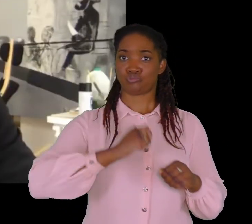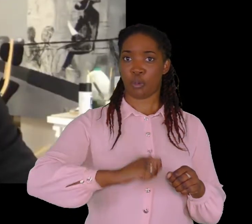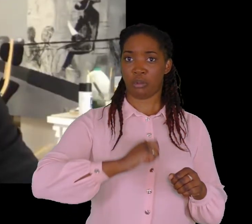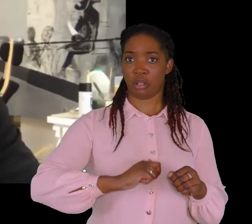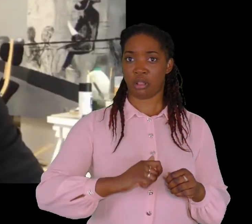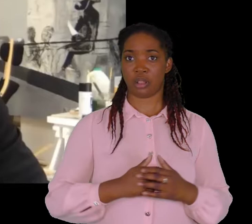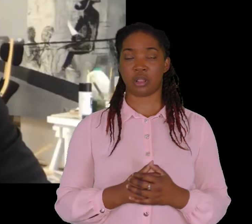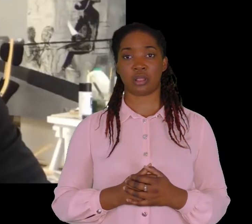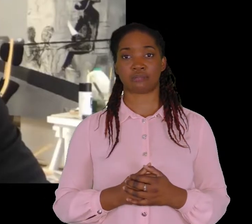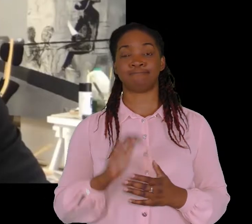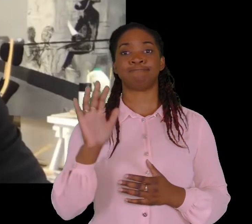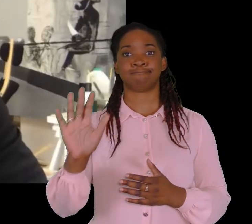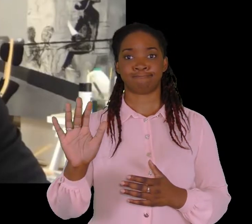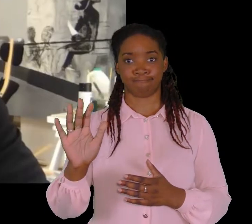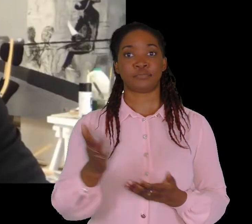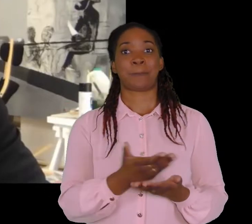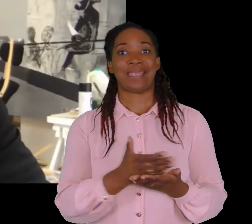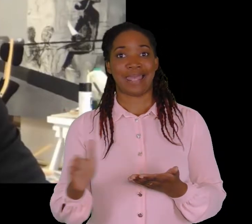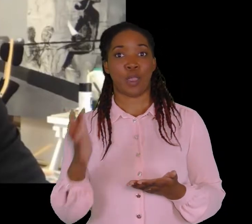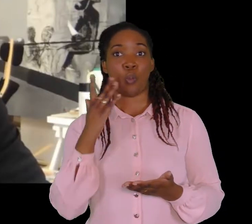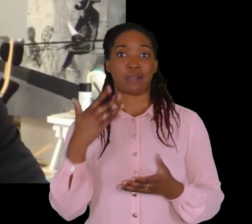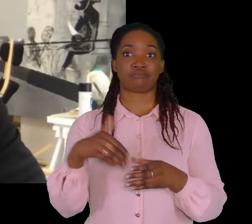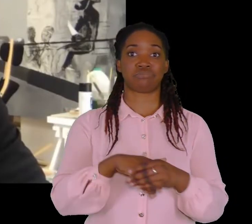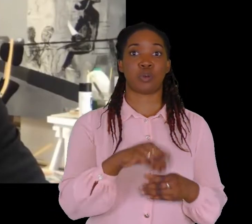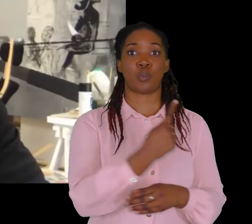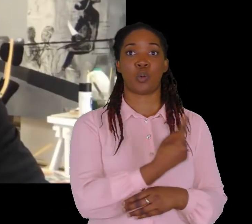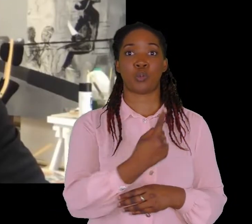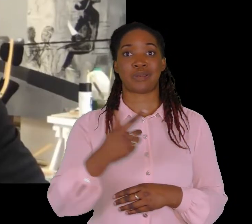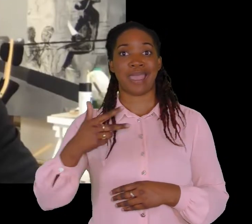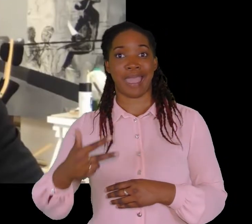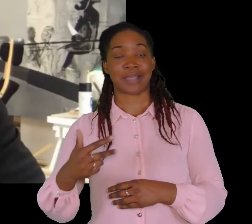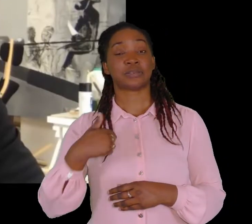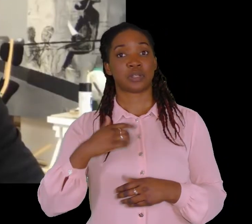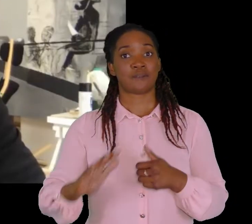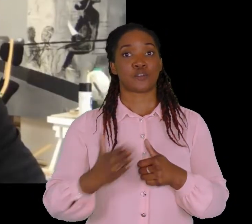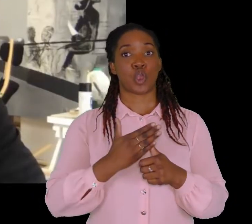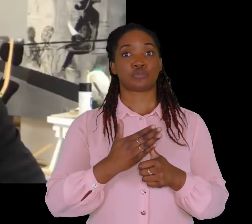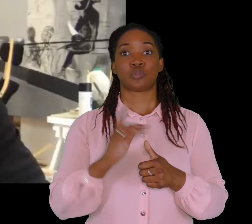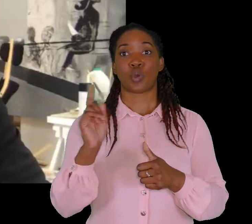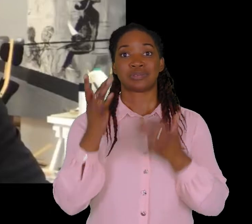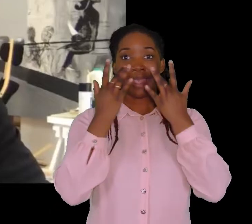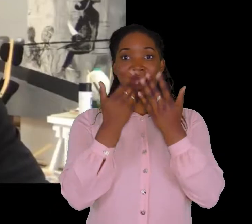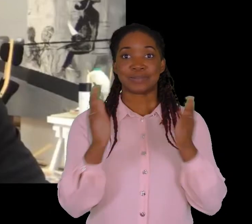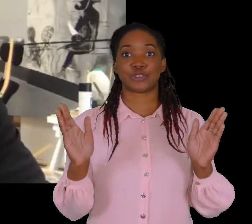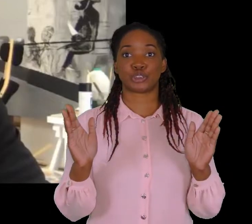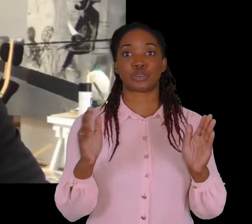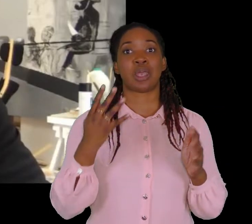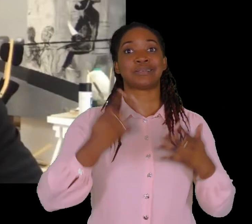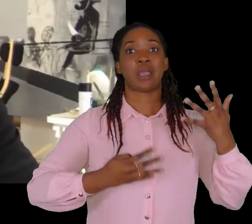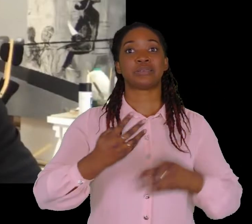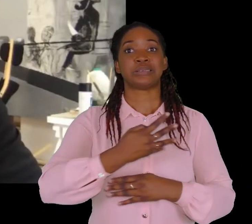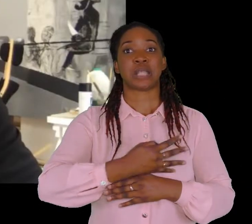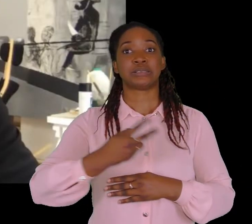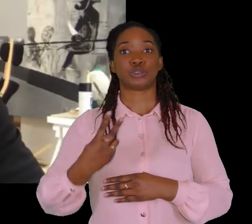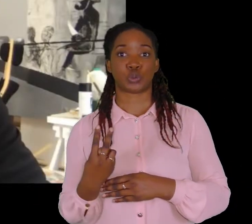joined the 198, I had initially had an exhibition. This was in 1992. At the time, the 198 was run